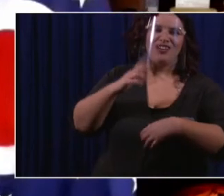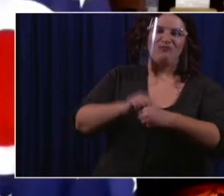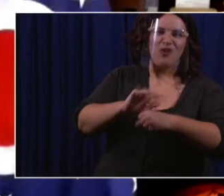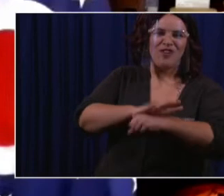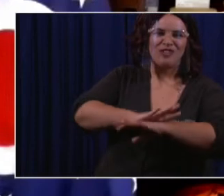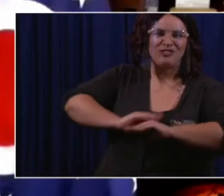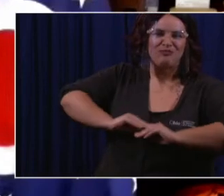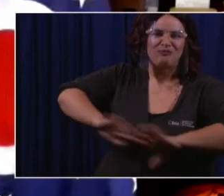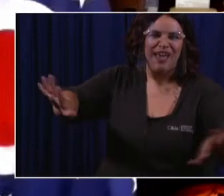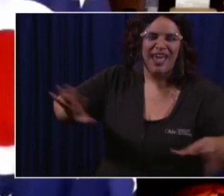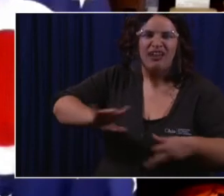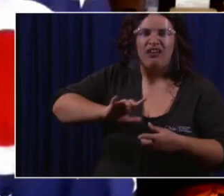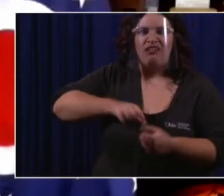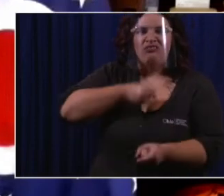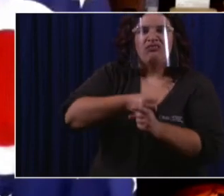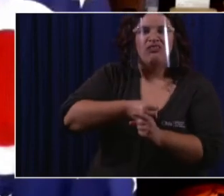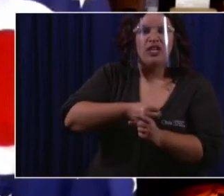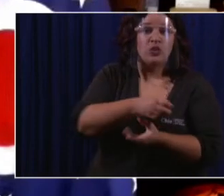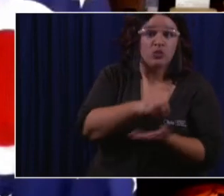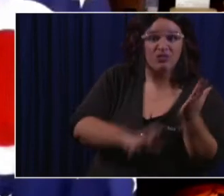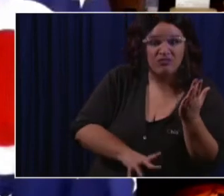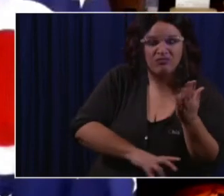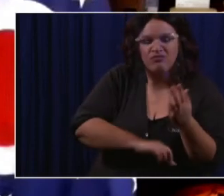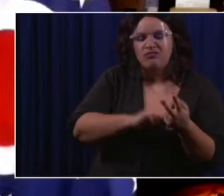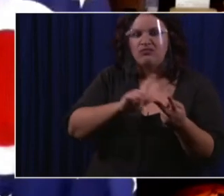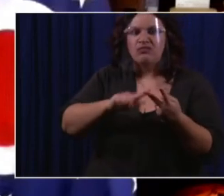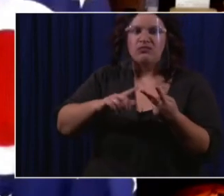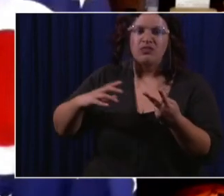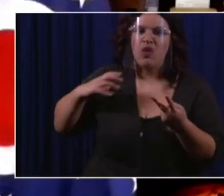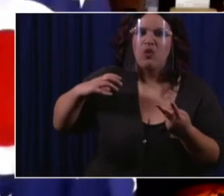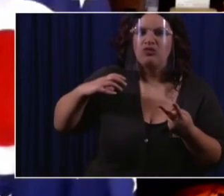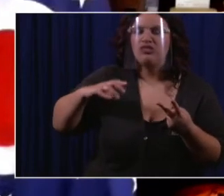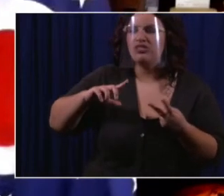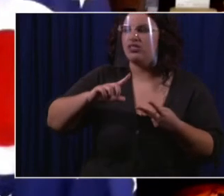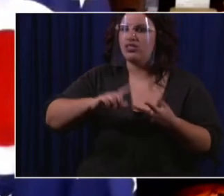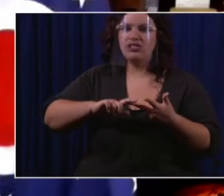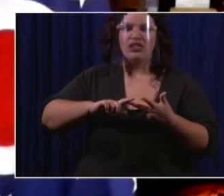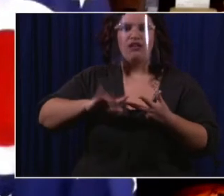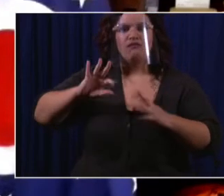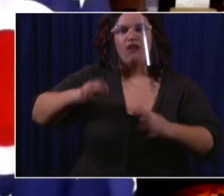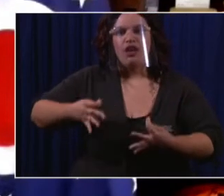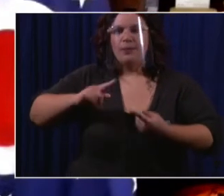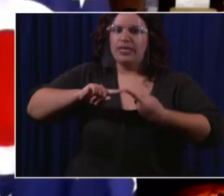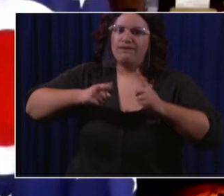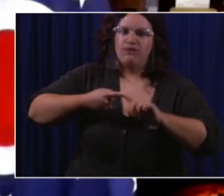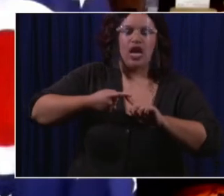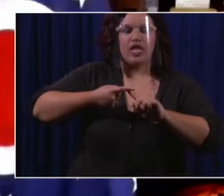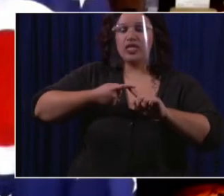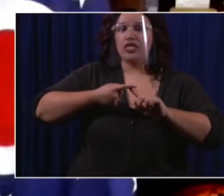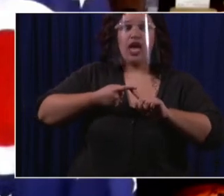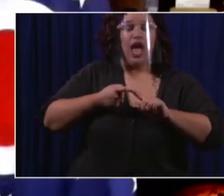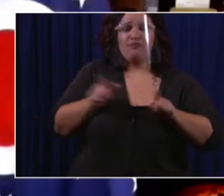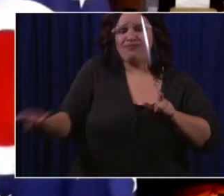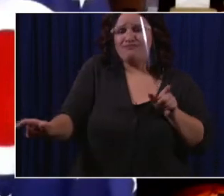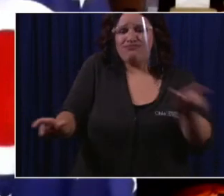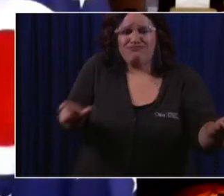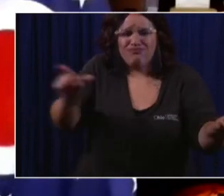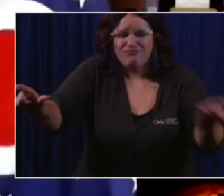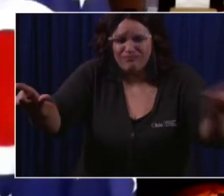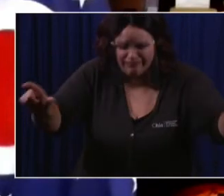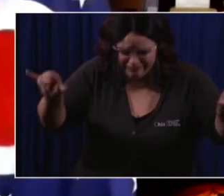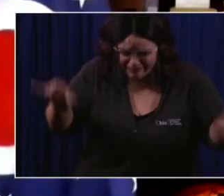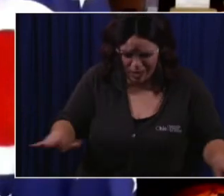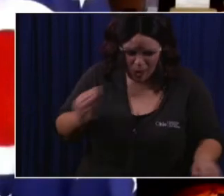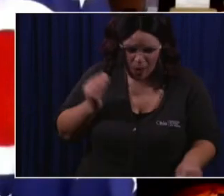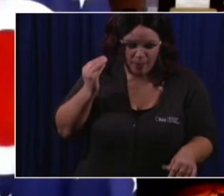You're going to end up with other people around them who will end up quarantined, and you'll cost yourself your own season. So